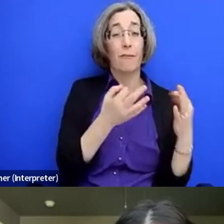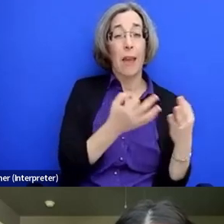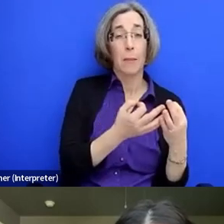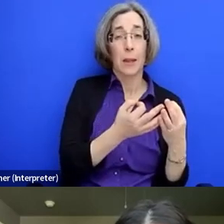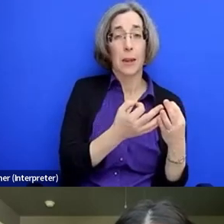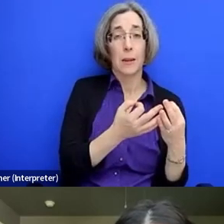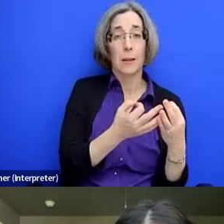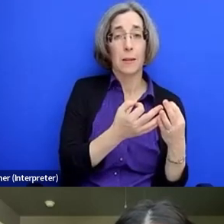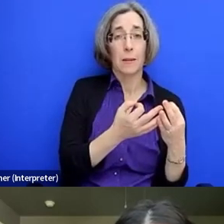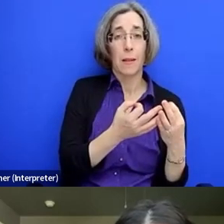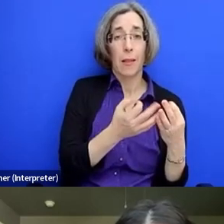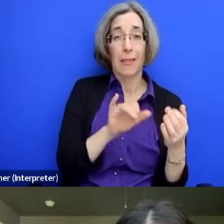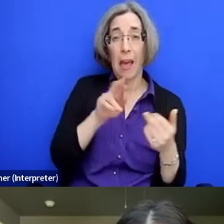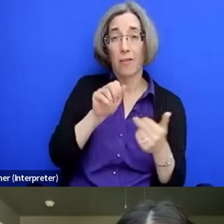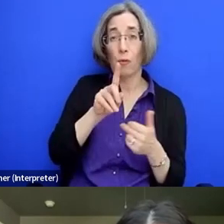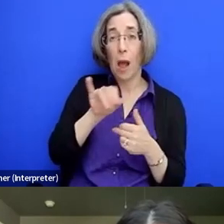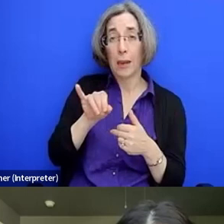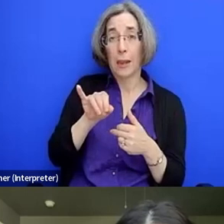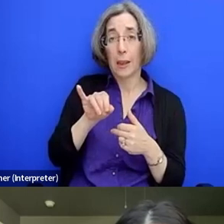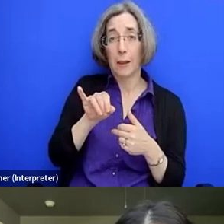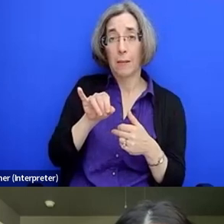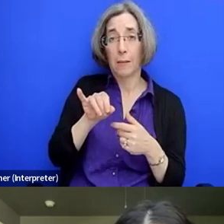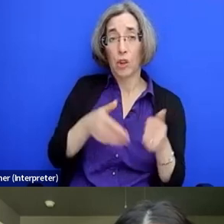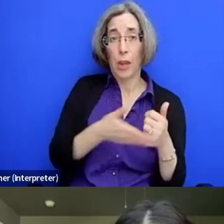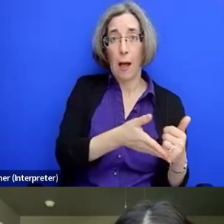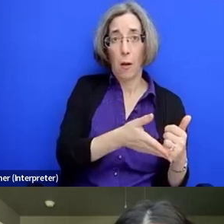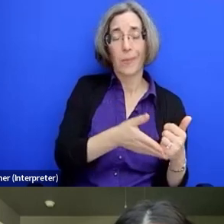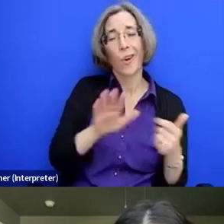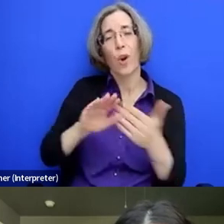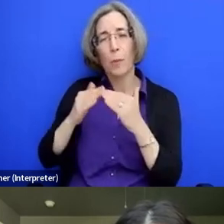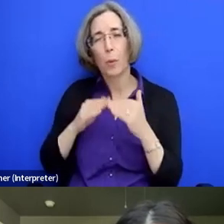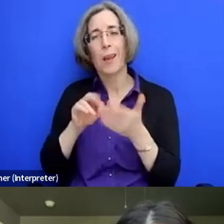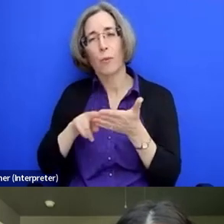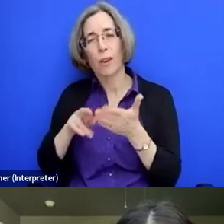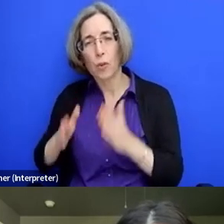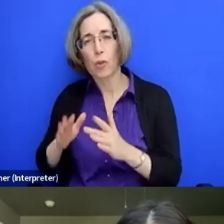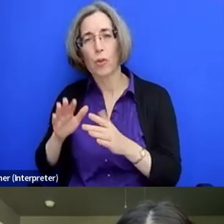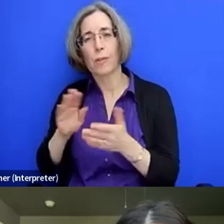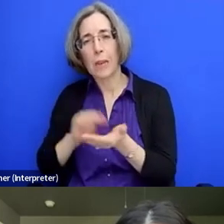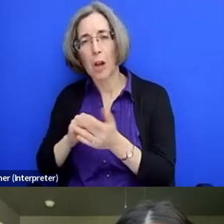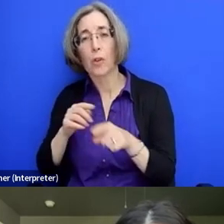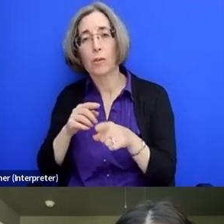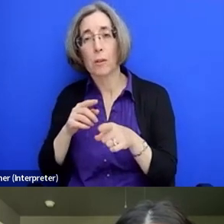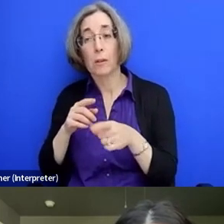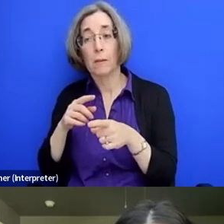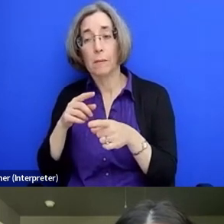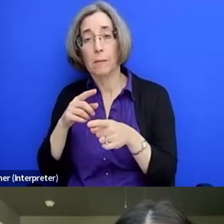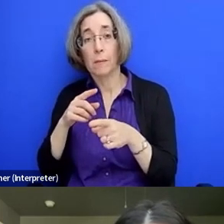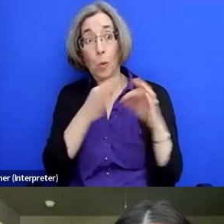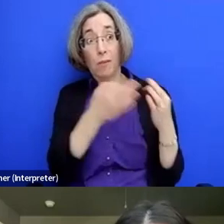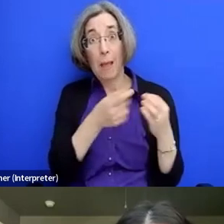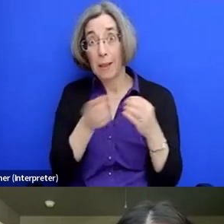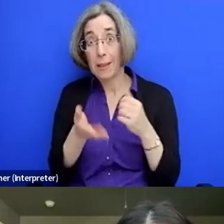Rondi Hagerman and her community of co-researchers and co-clinicians was so great that